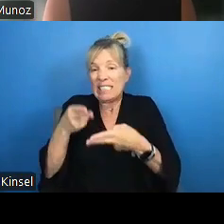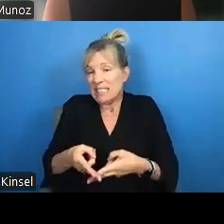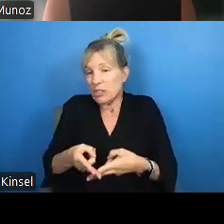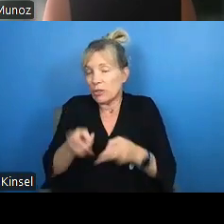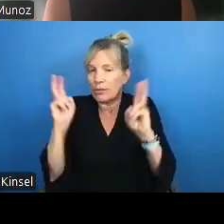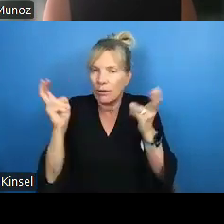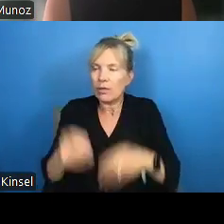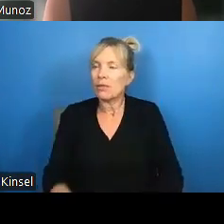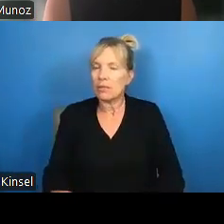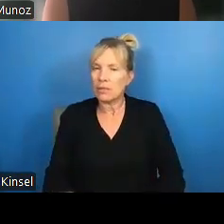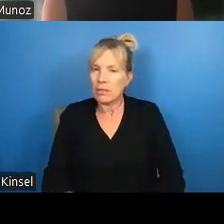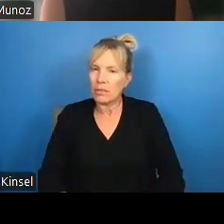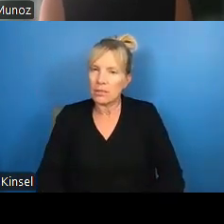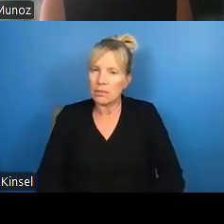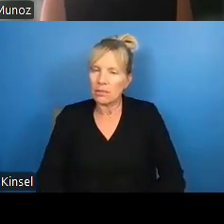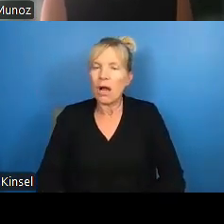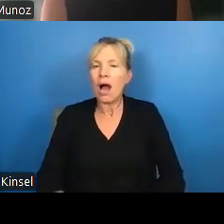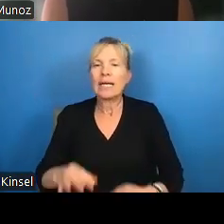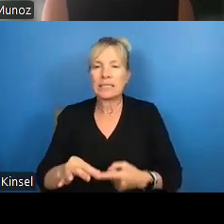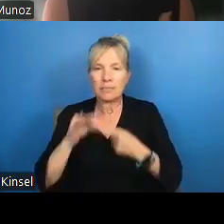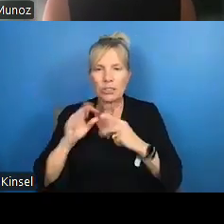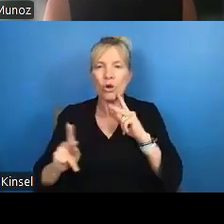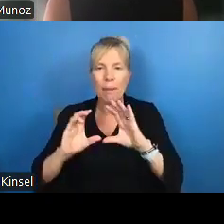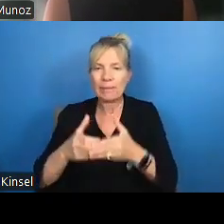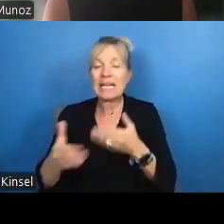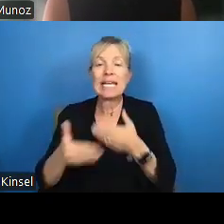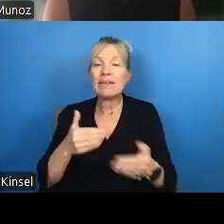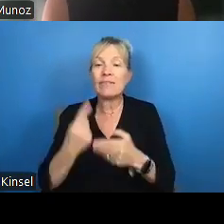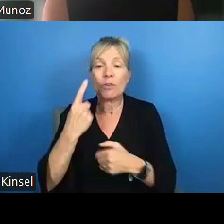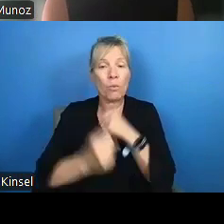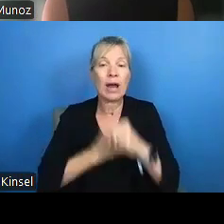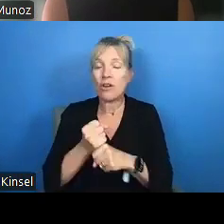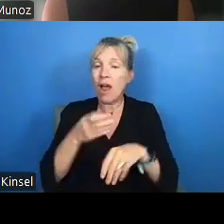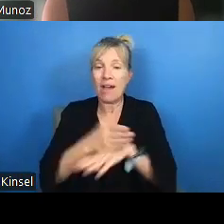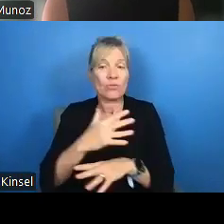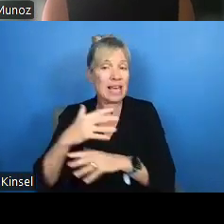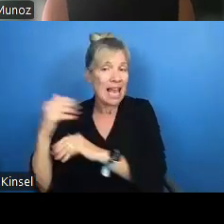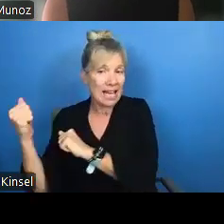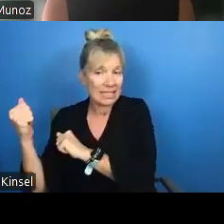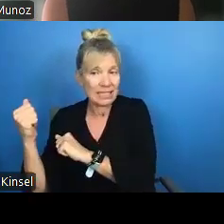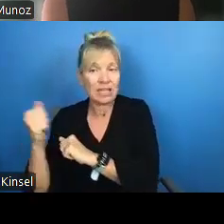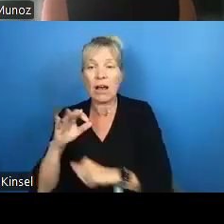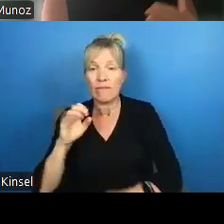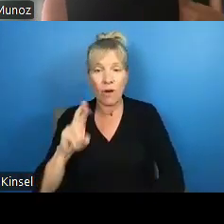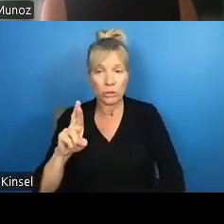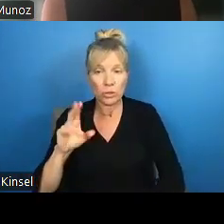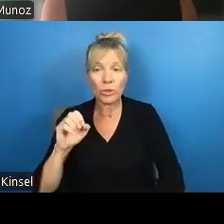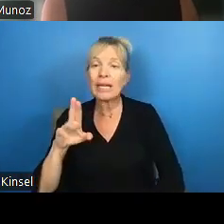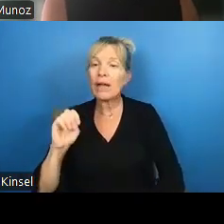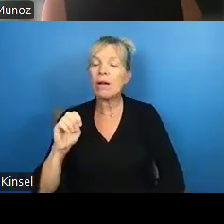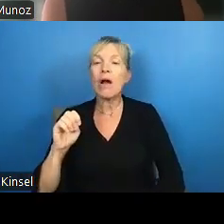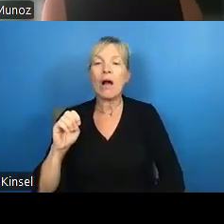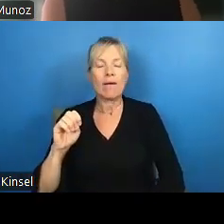be a special population even for a year after they exit foster care for